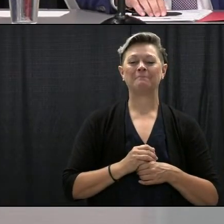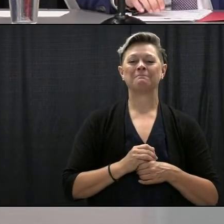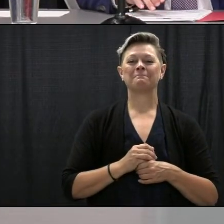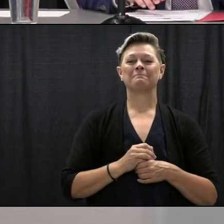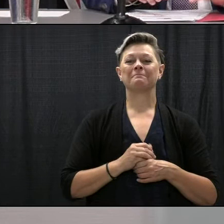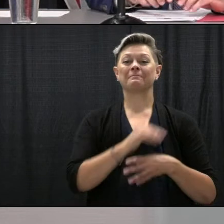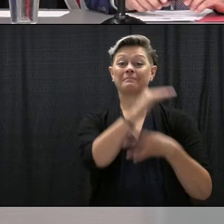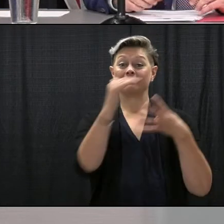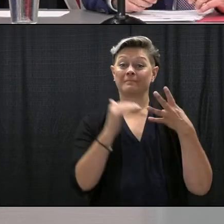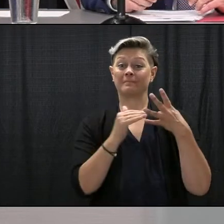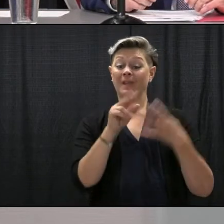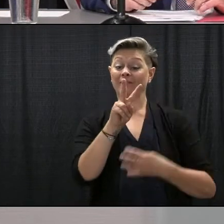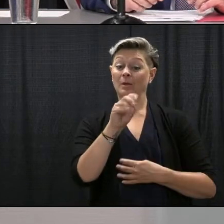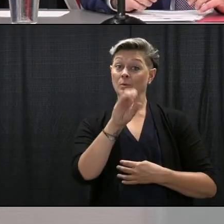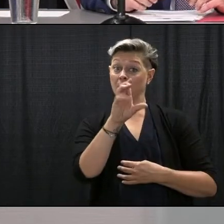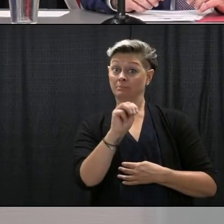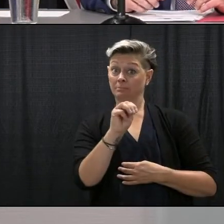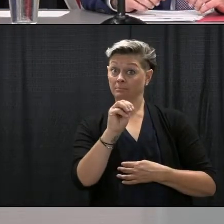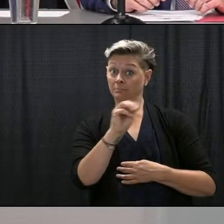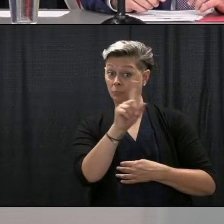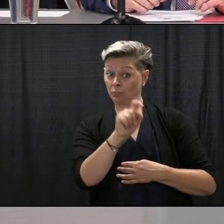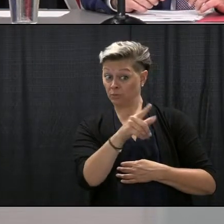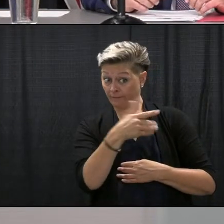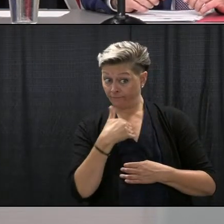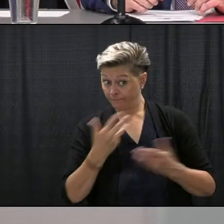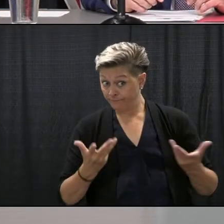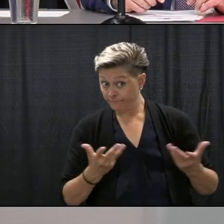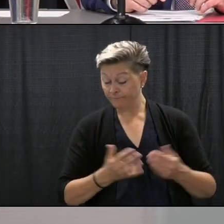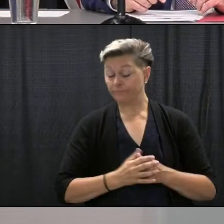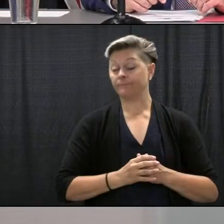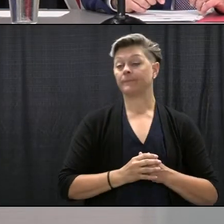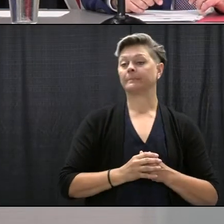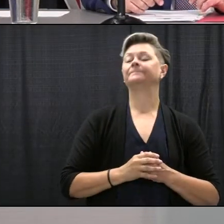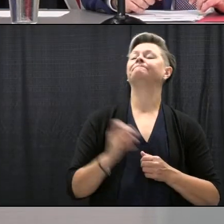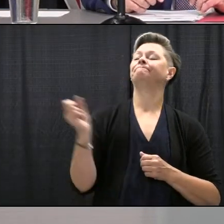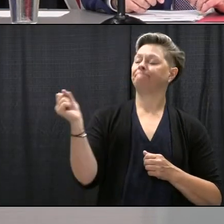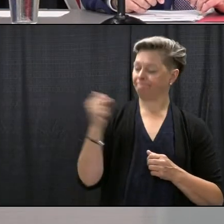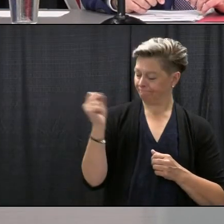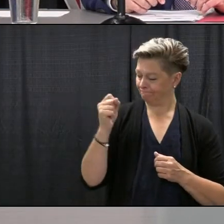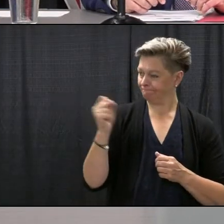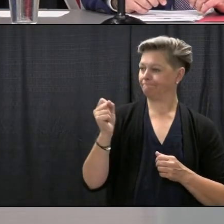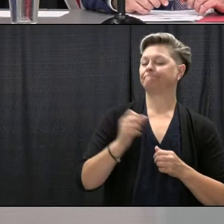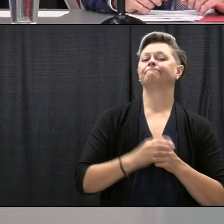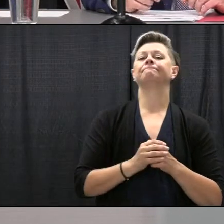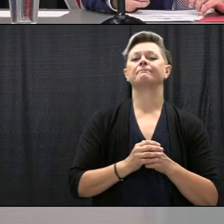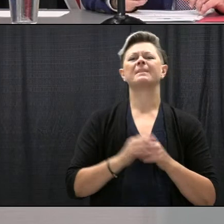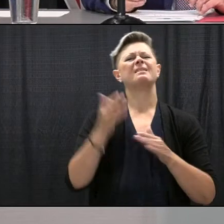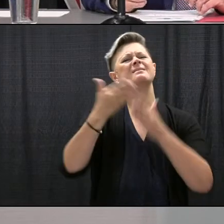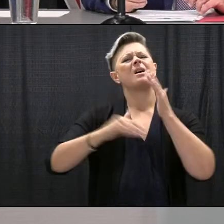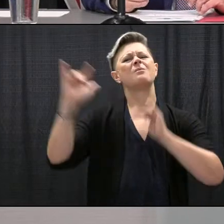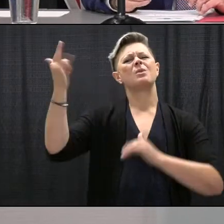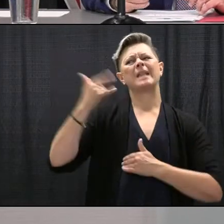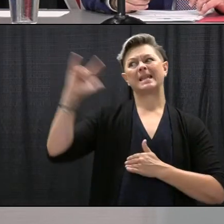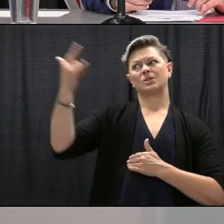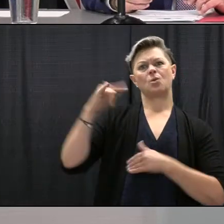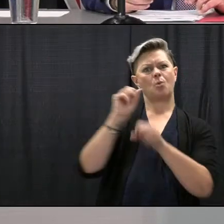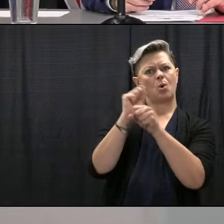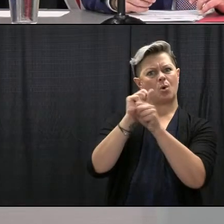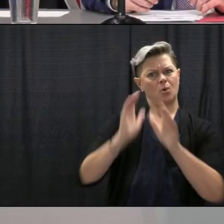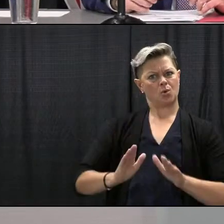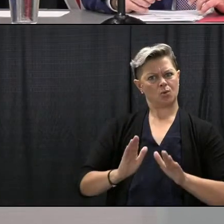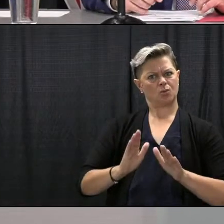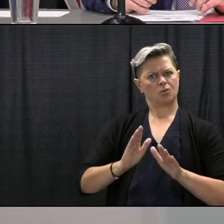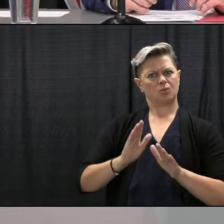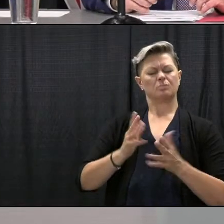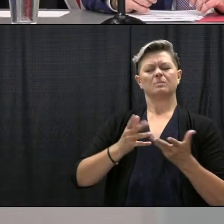Richard Duggan with BOCM. Do you have a final question? Yes, I do. Some rotational workers who live here have received